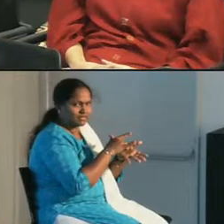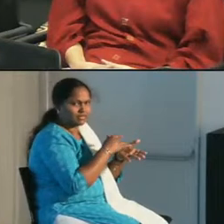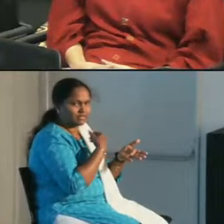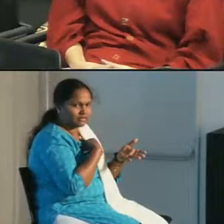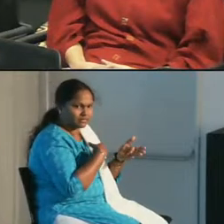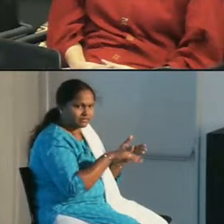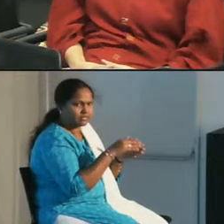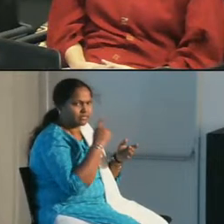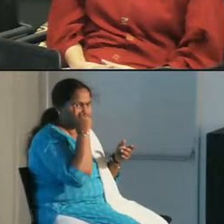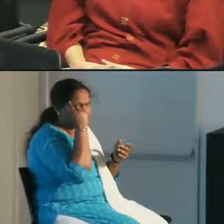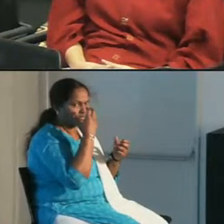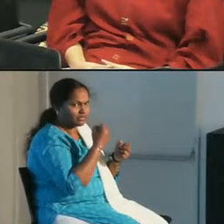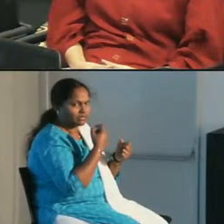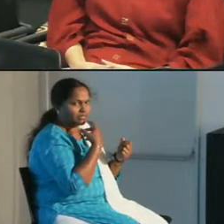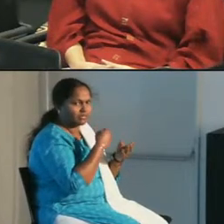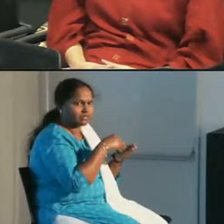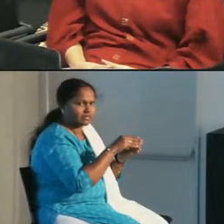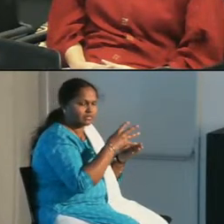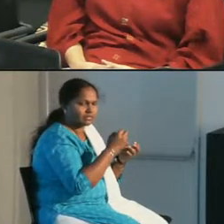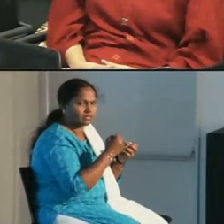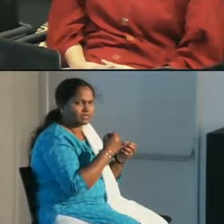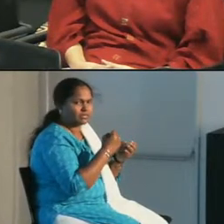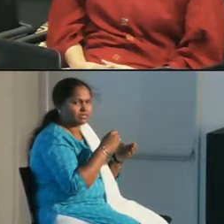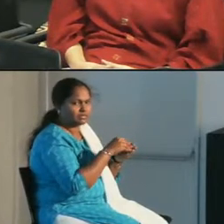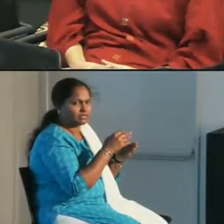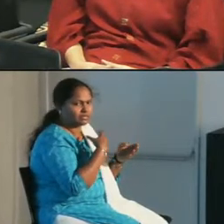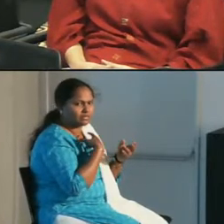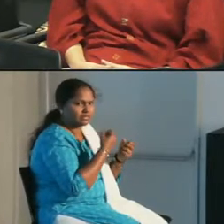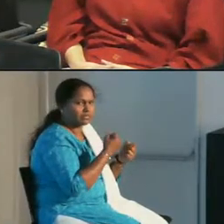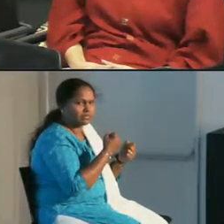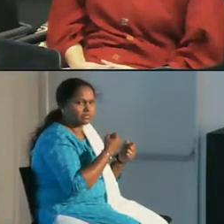to limhans because I don't pay for therapy. I don't have to pay for therapy.